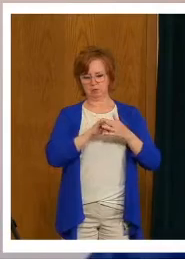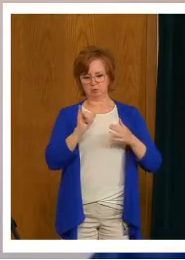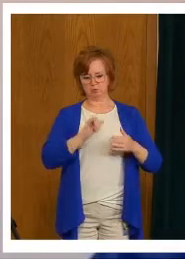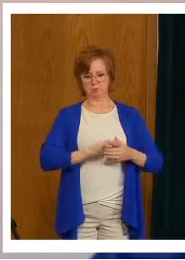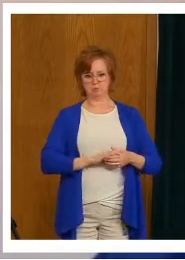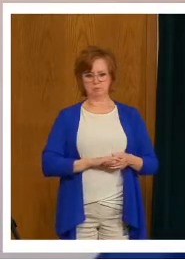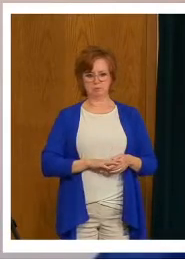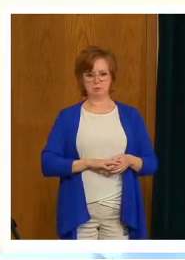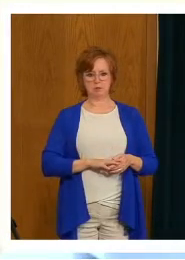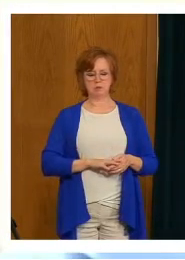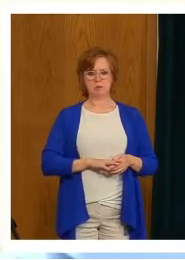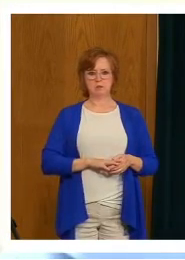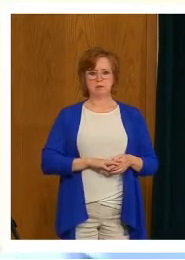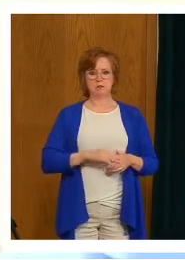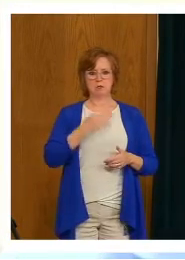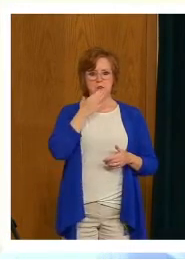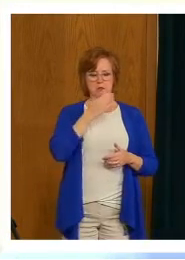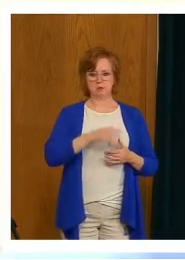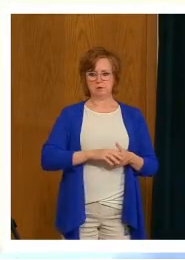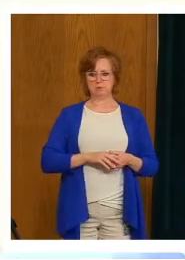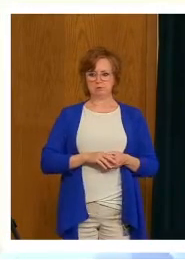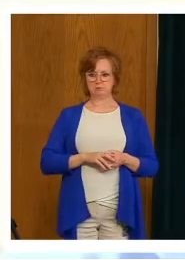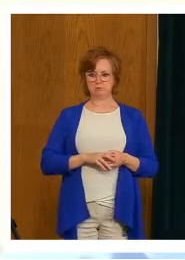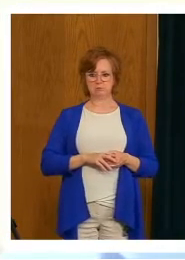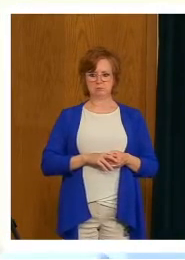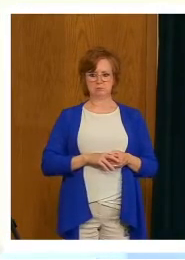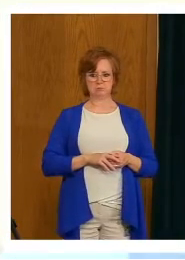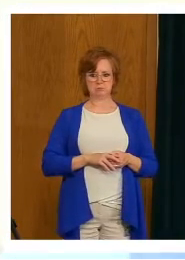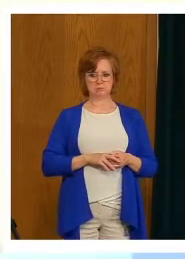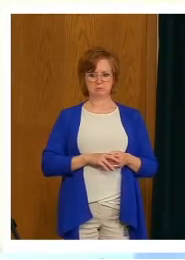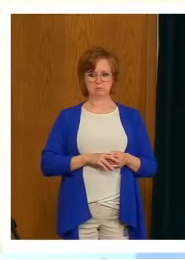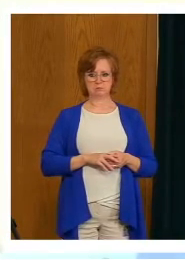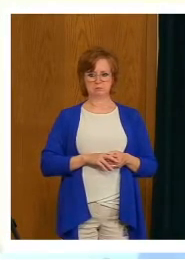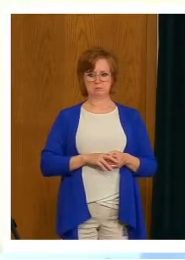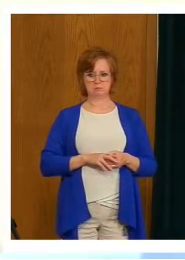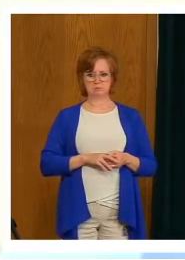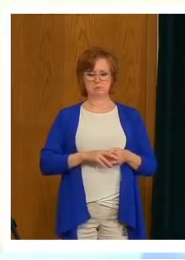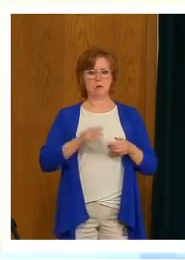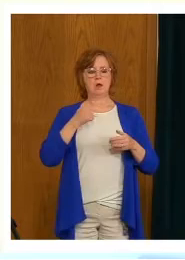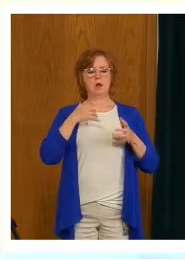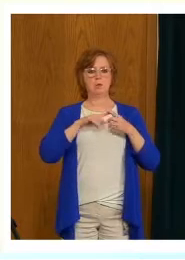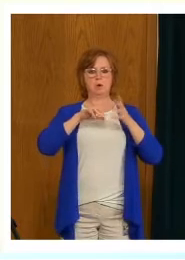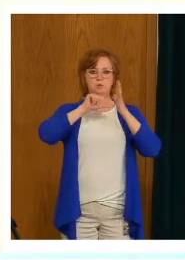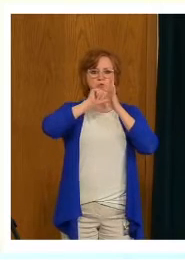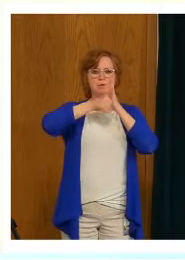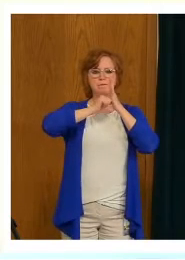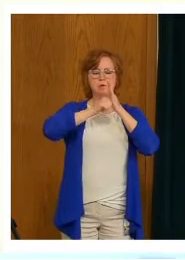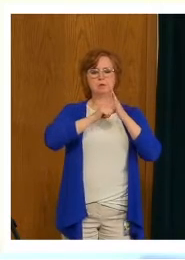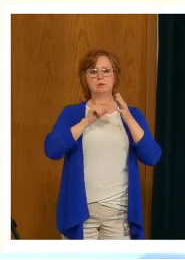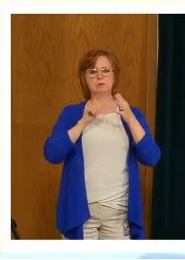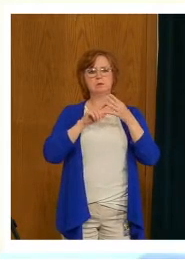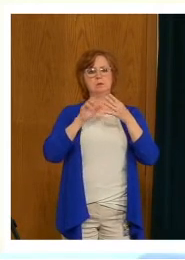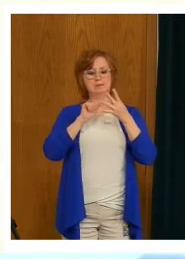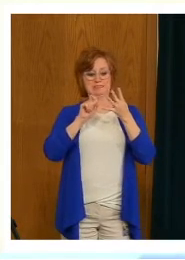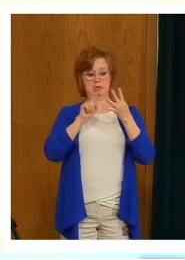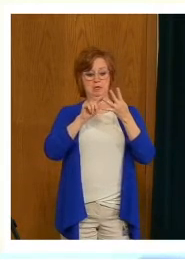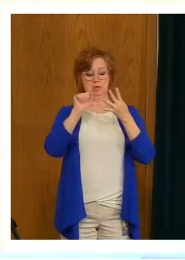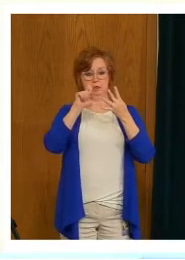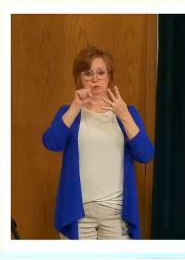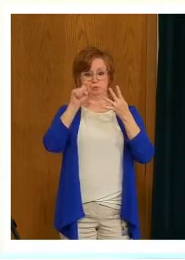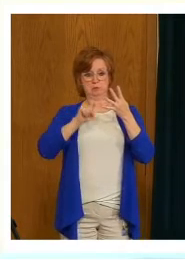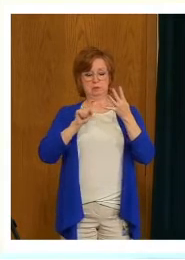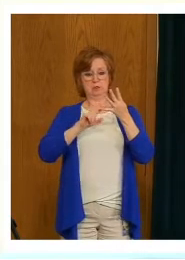answer. Thanks. So, first of all, I have to reinforce that globally, AstraZeneca, Johnson & Johnson are